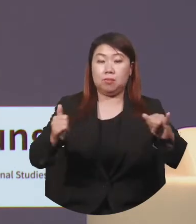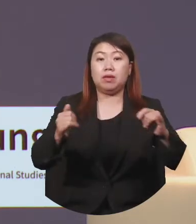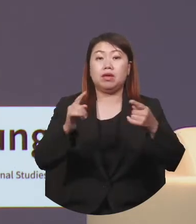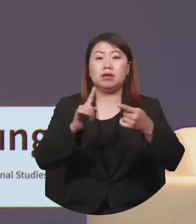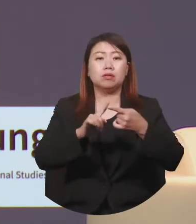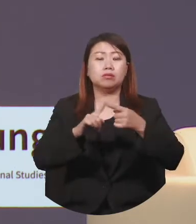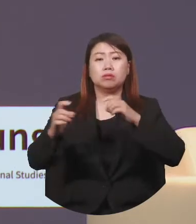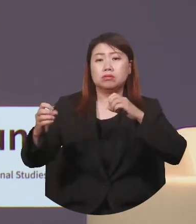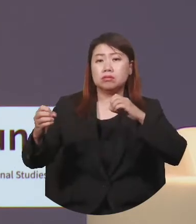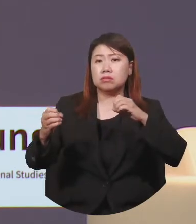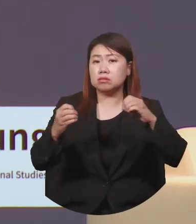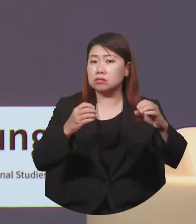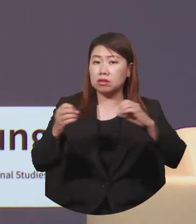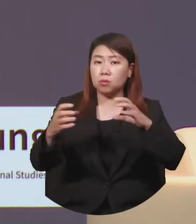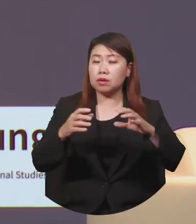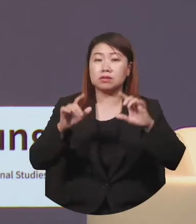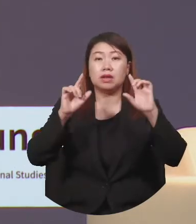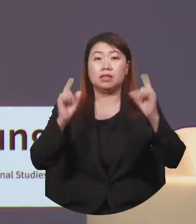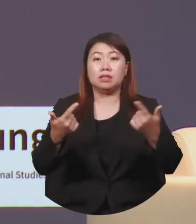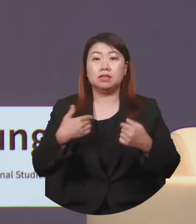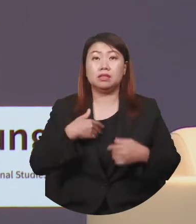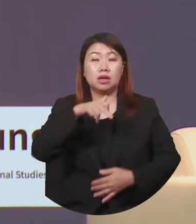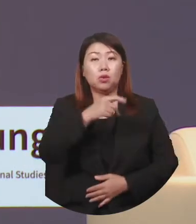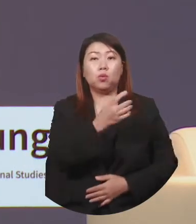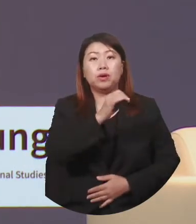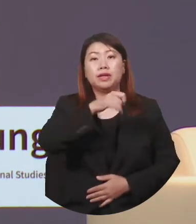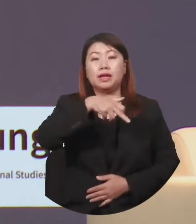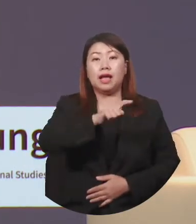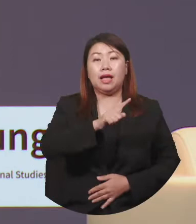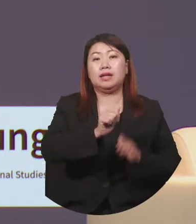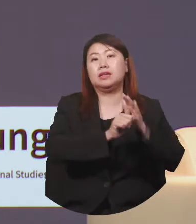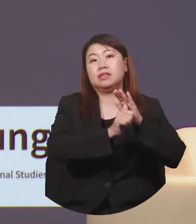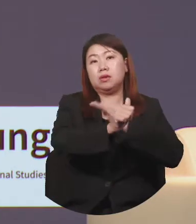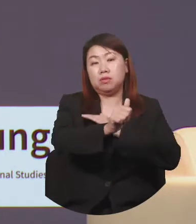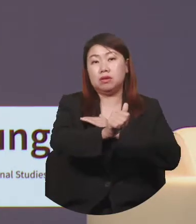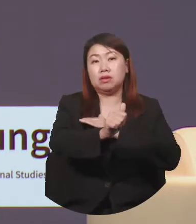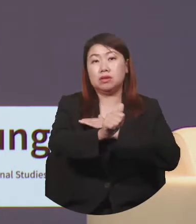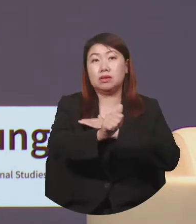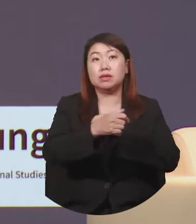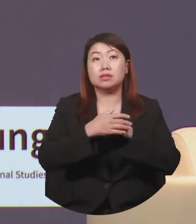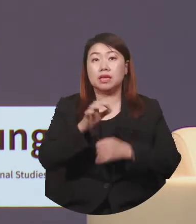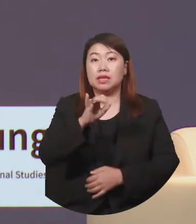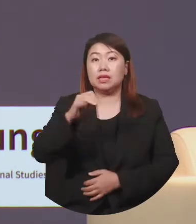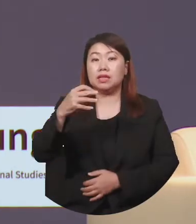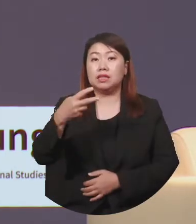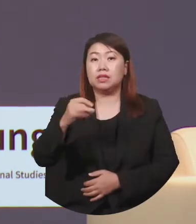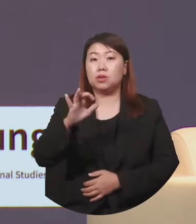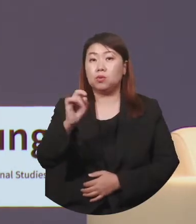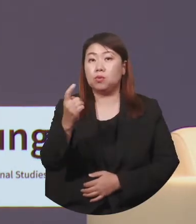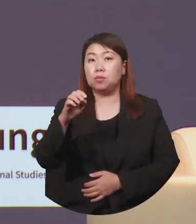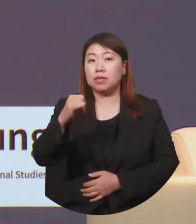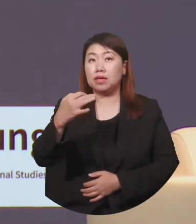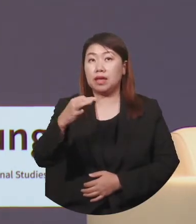strengthening startup ecosystem and small and medium-sized firms improvement.